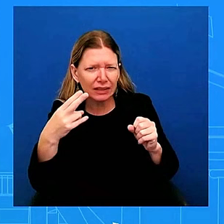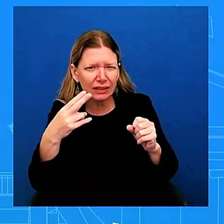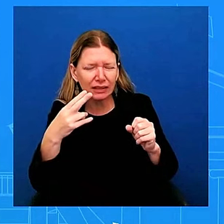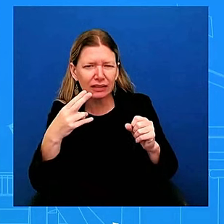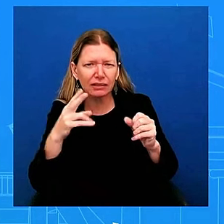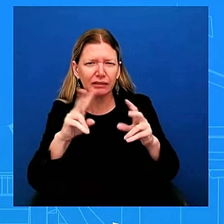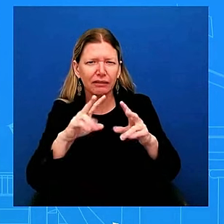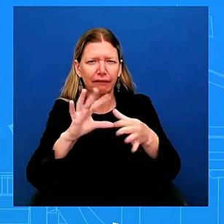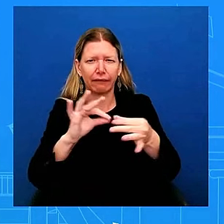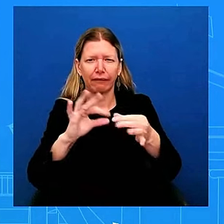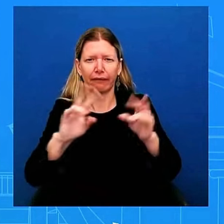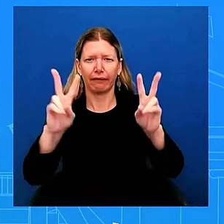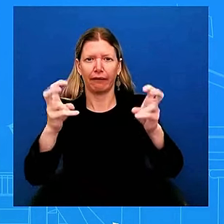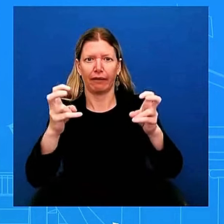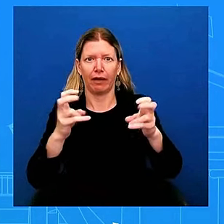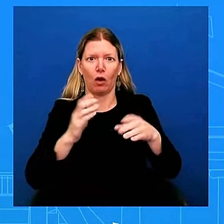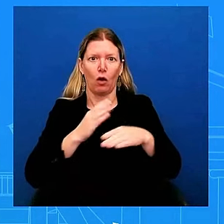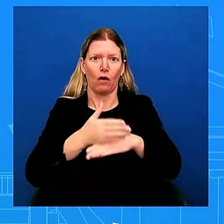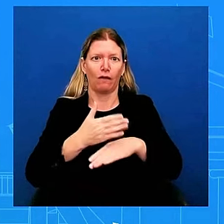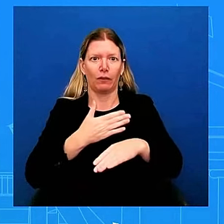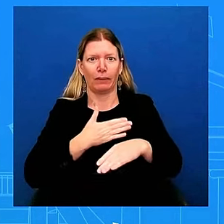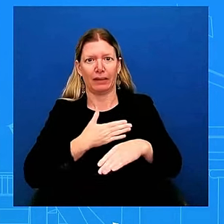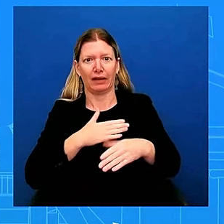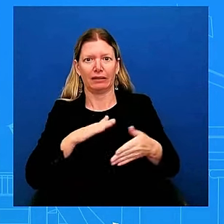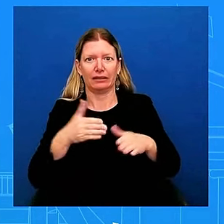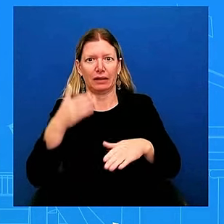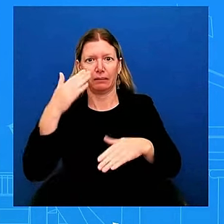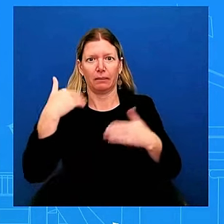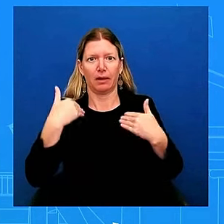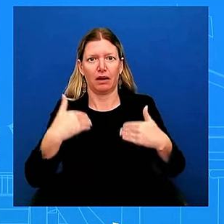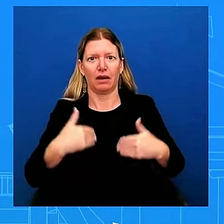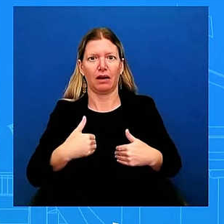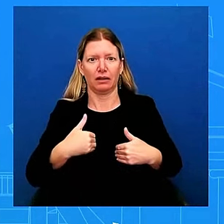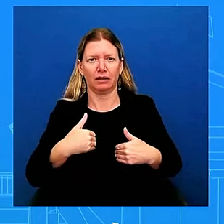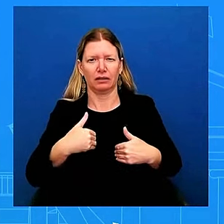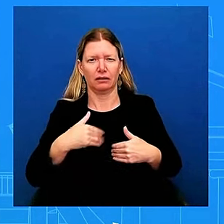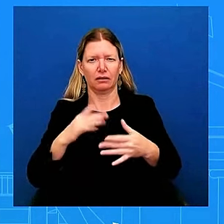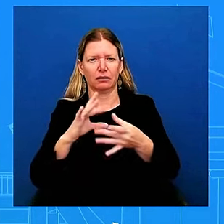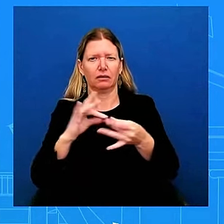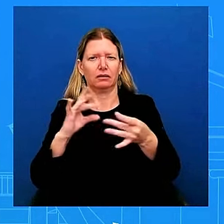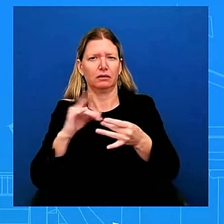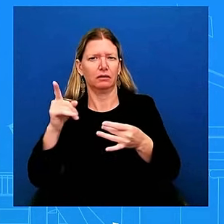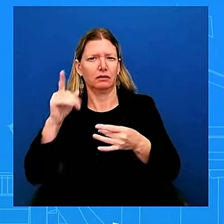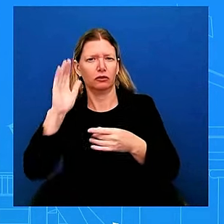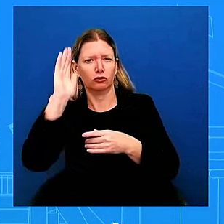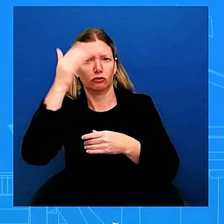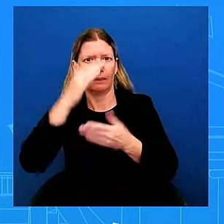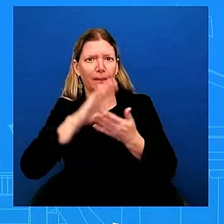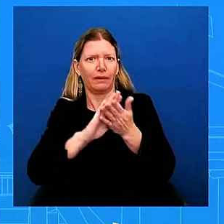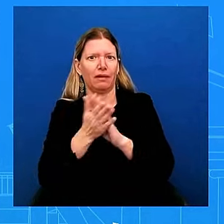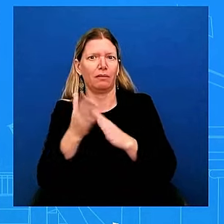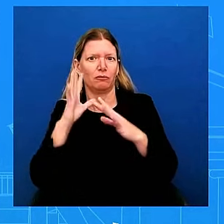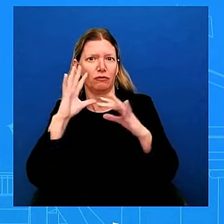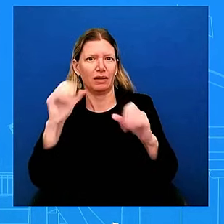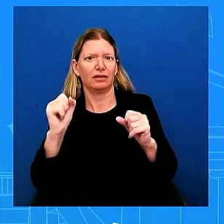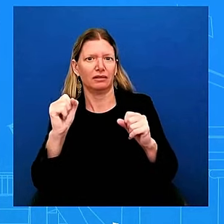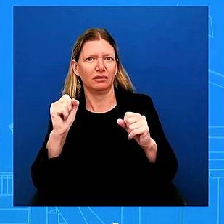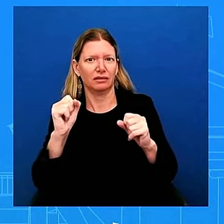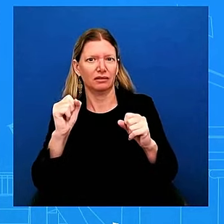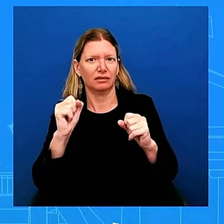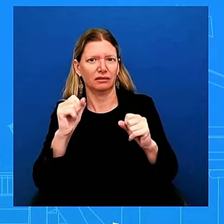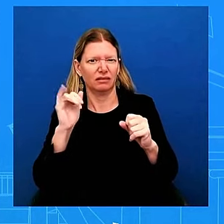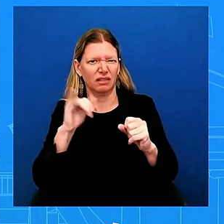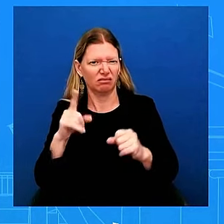Trump becoming president. He also said, another 4 years of Trump is deadly serious, deadly serious. But I think that's the